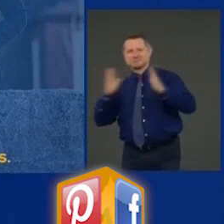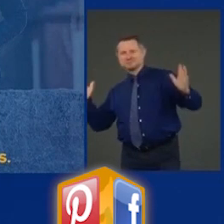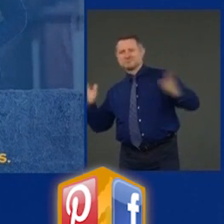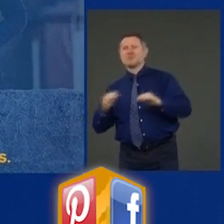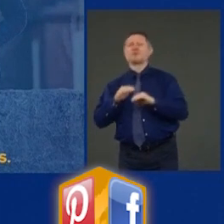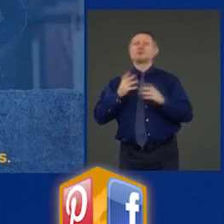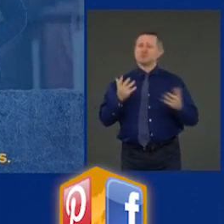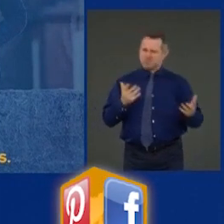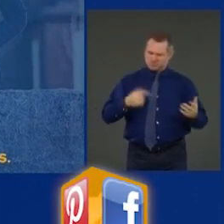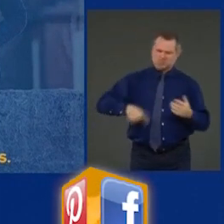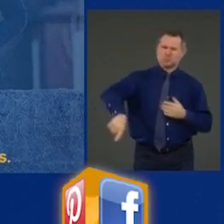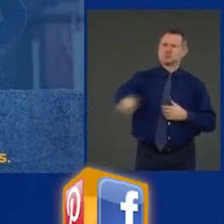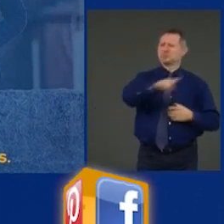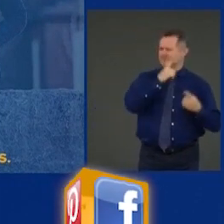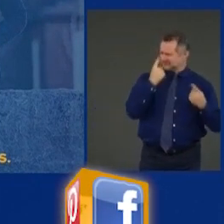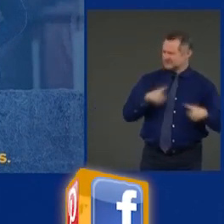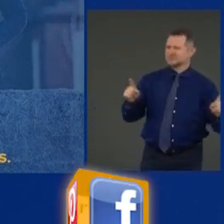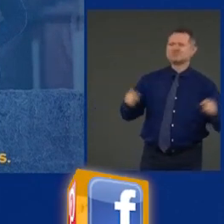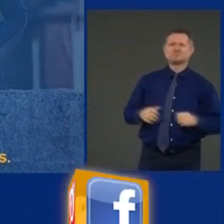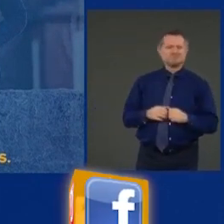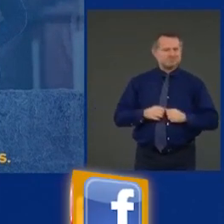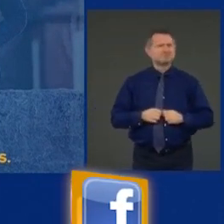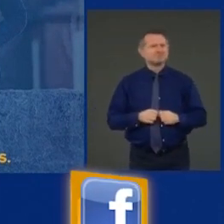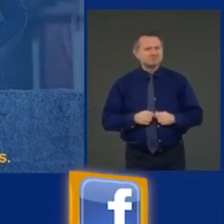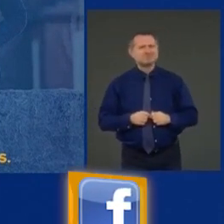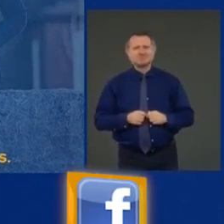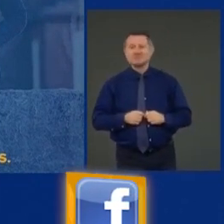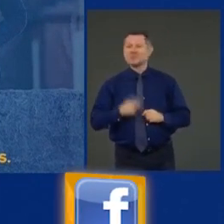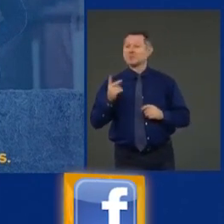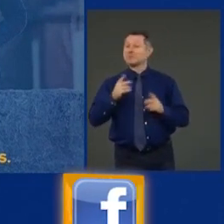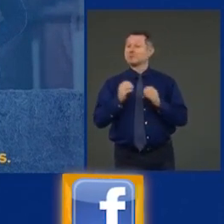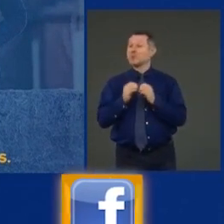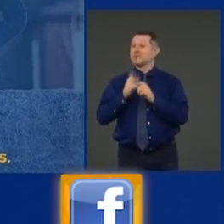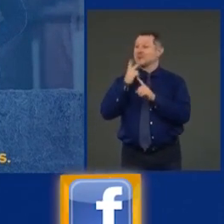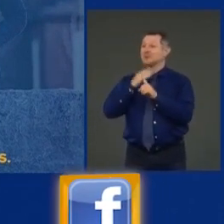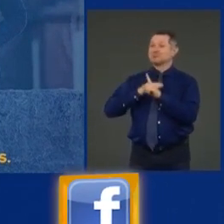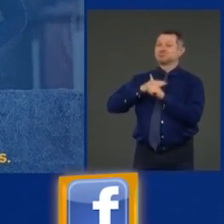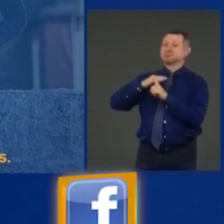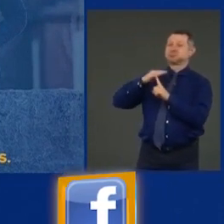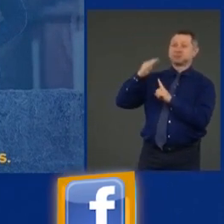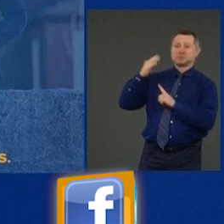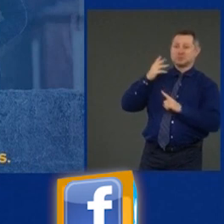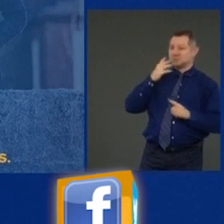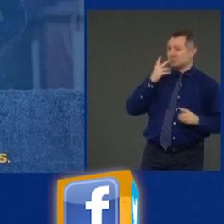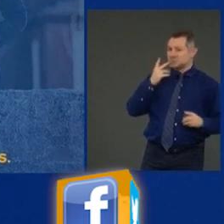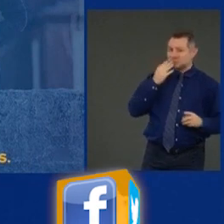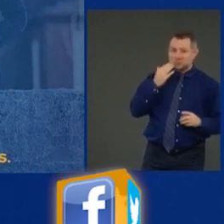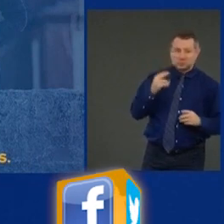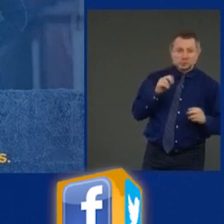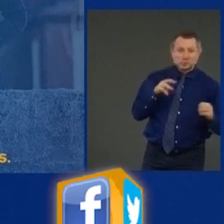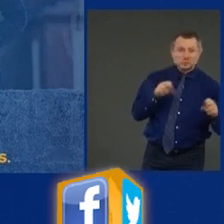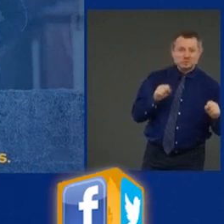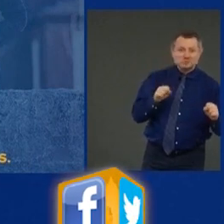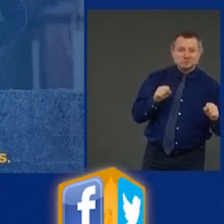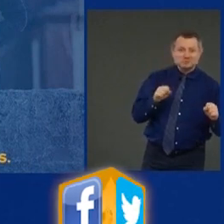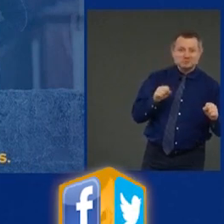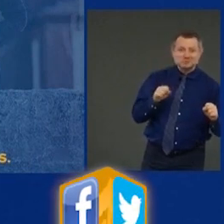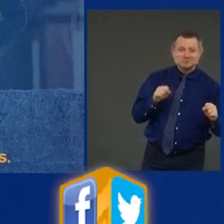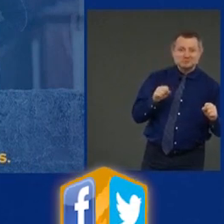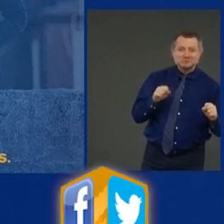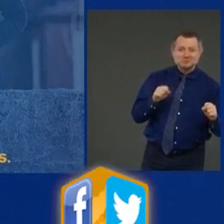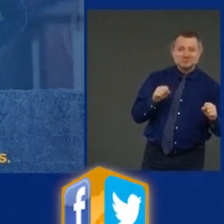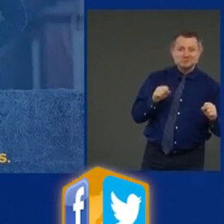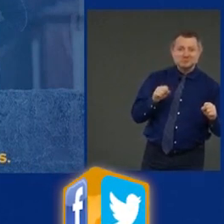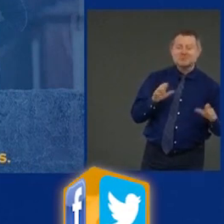did it. Weather's warm. The news is good in New York. Yes, it is. But that does not